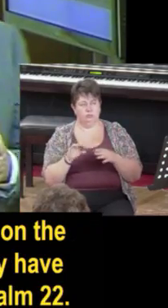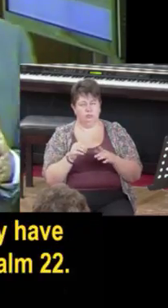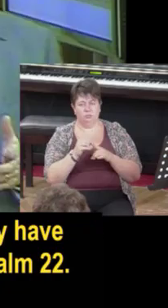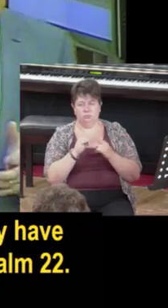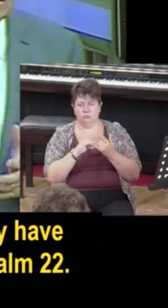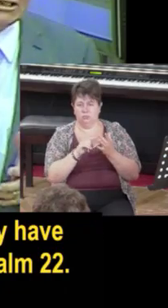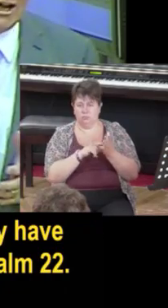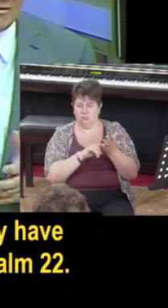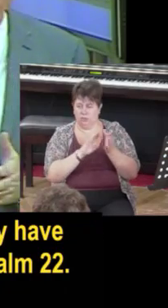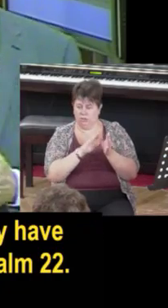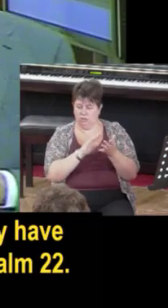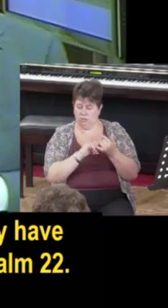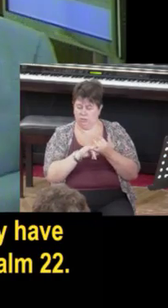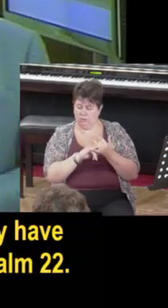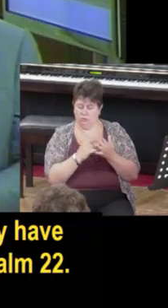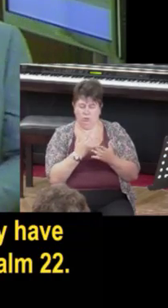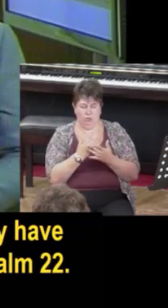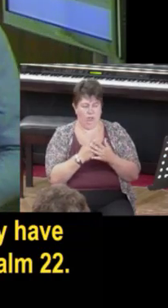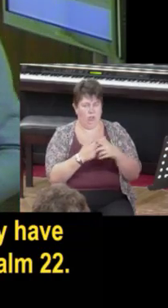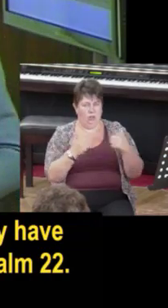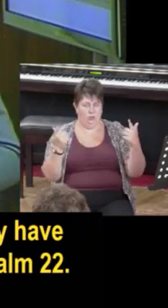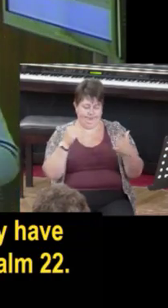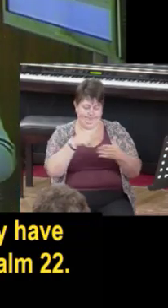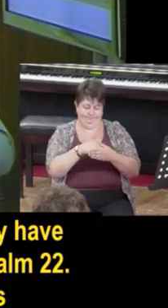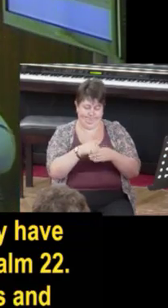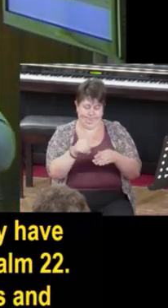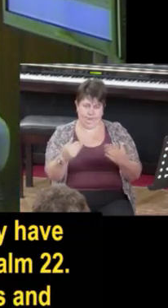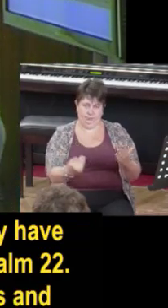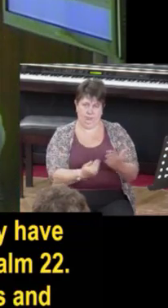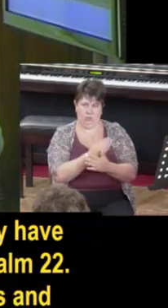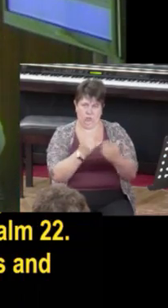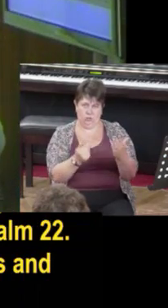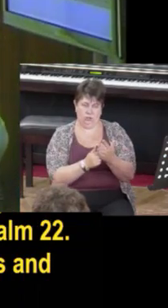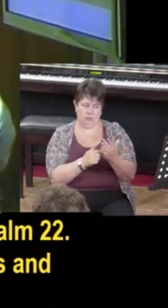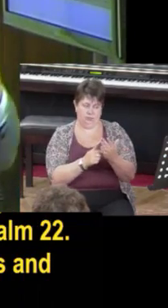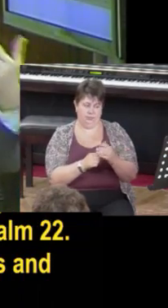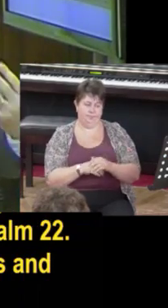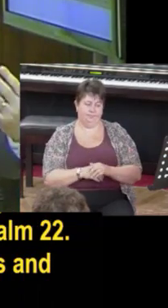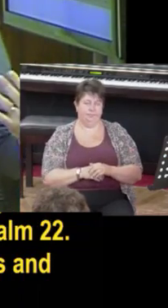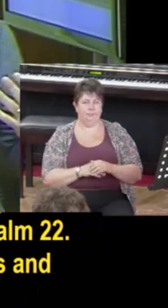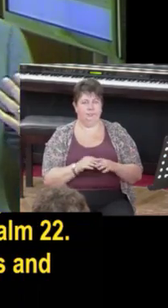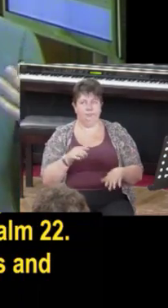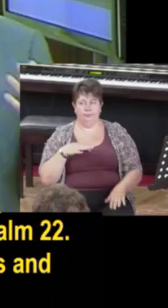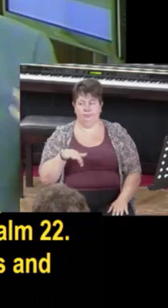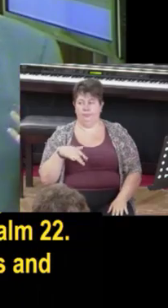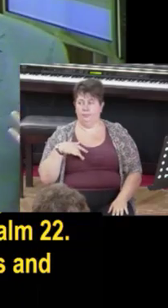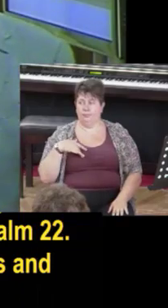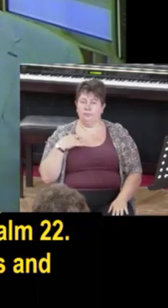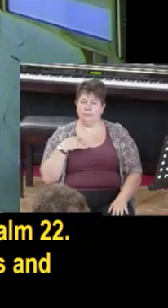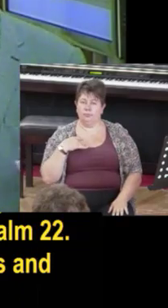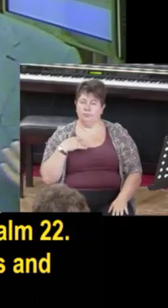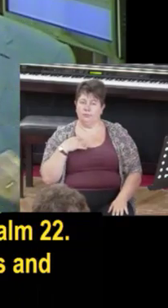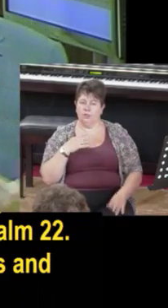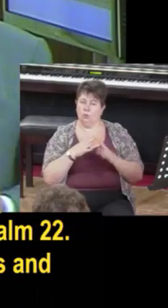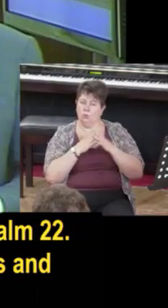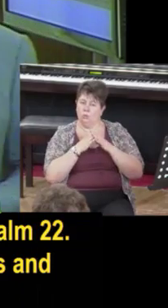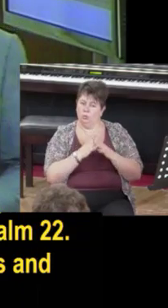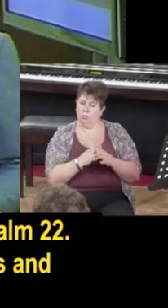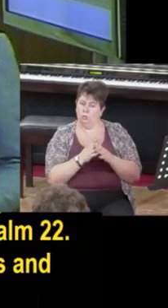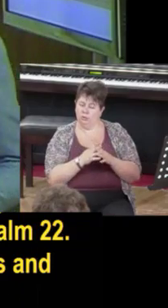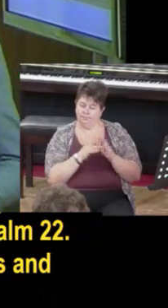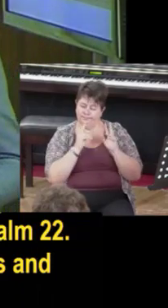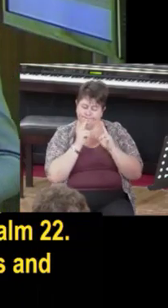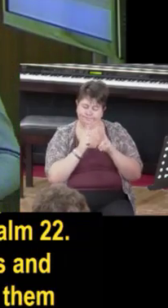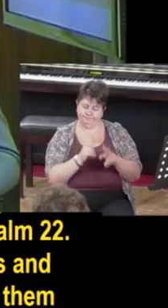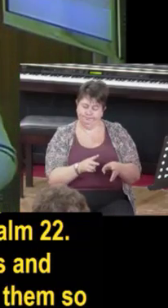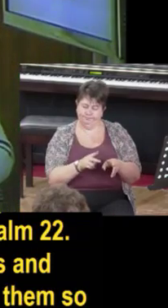other references to the Psalms in the New Testament, and therefore, from my point of view, I think that makes it well worth going